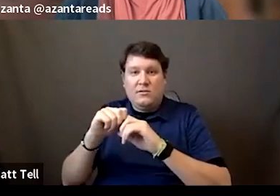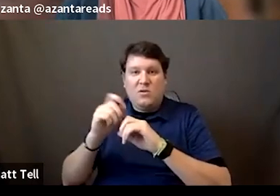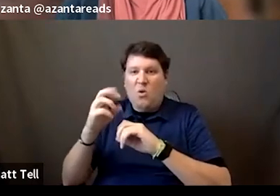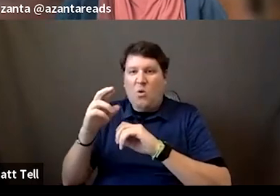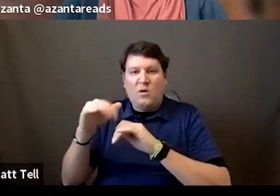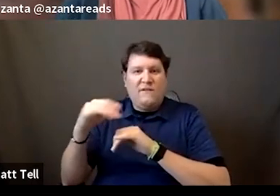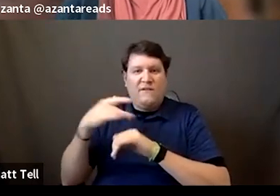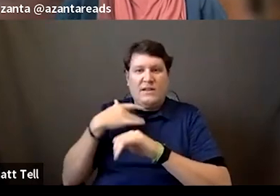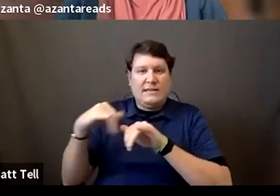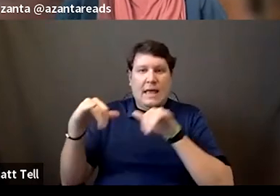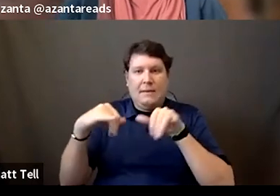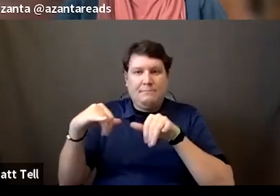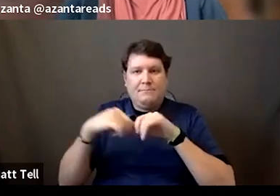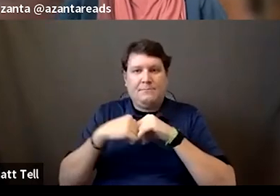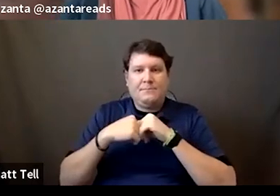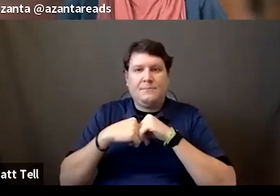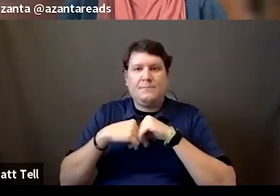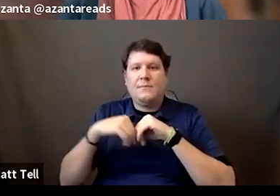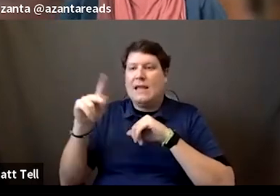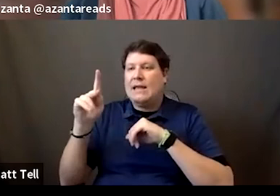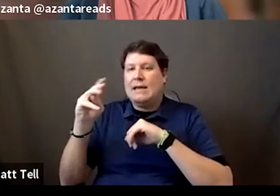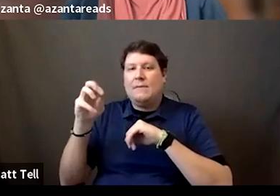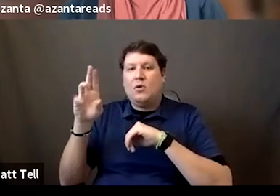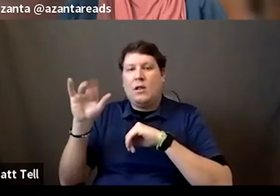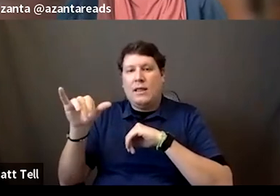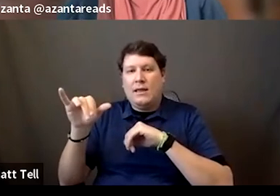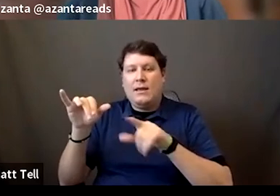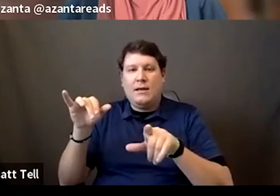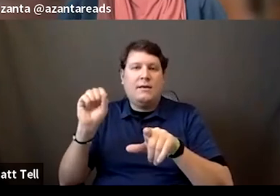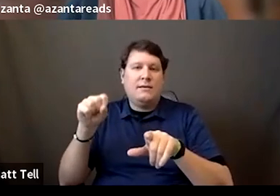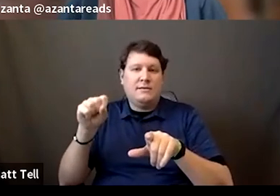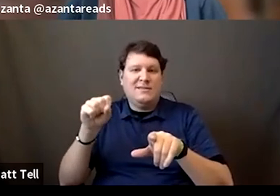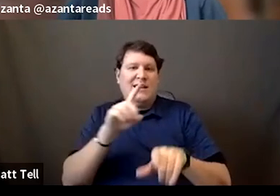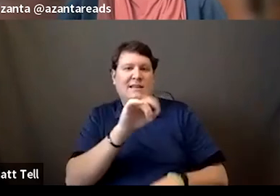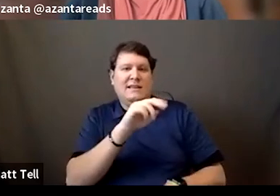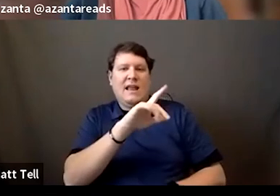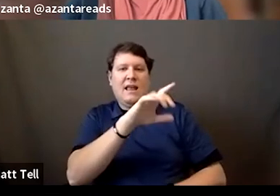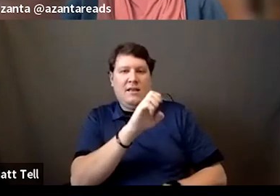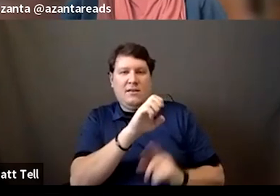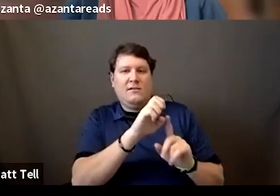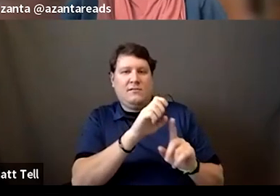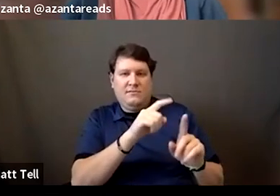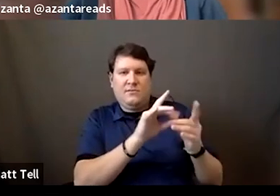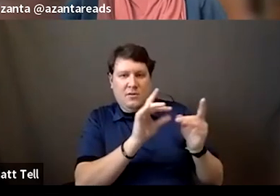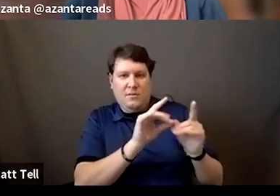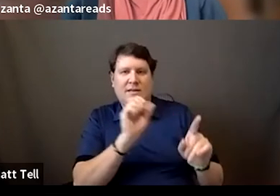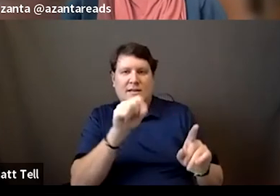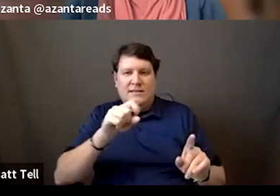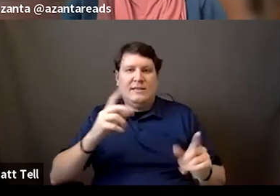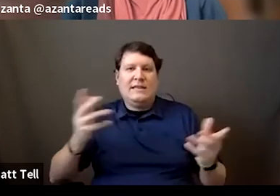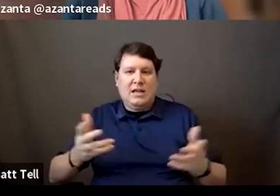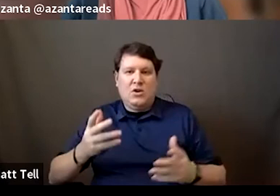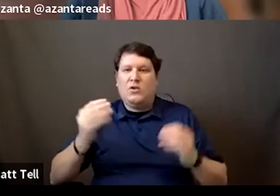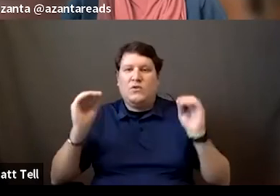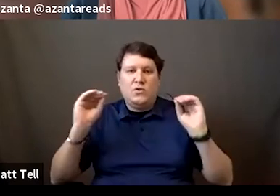guys, Kimberly? Yeah. So for the most part, like what Danielle said, we do not have a creator fund in Canada, which is